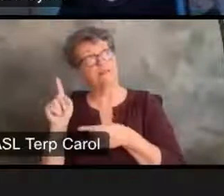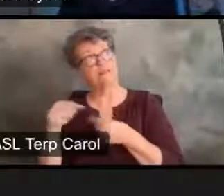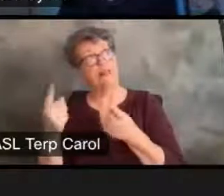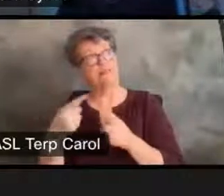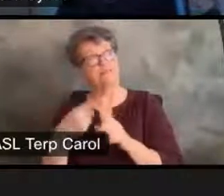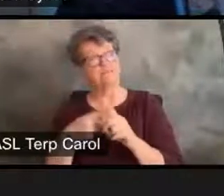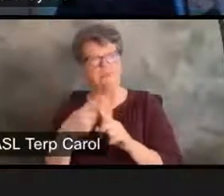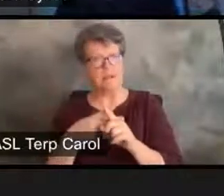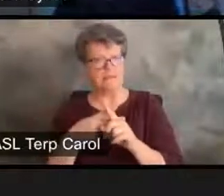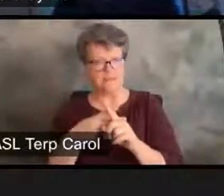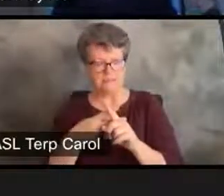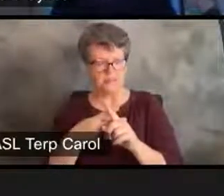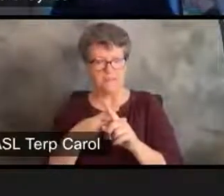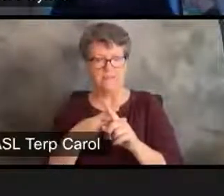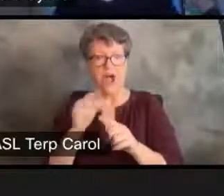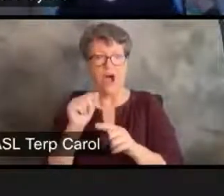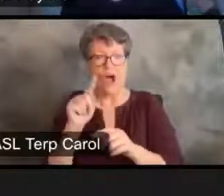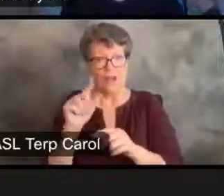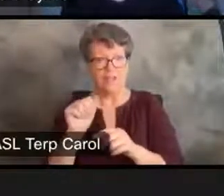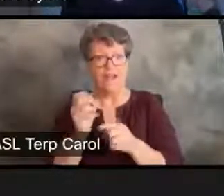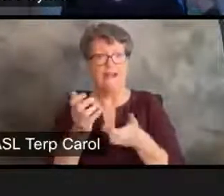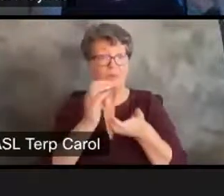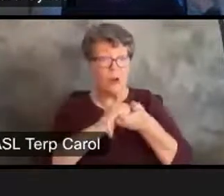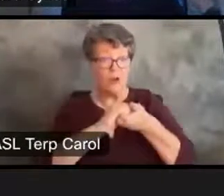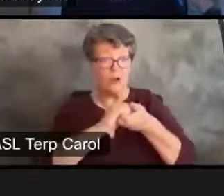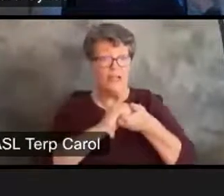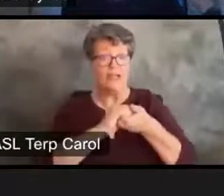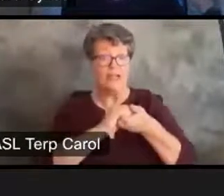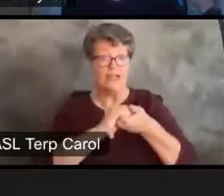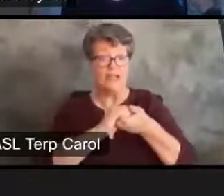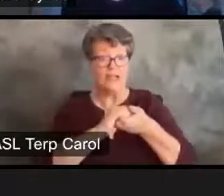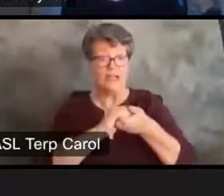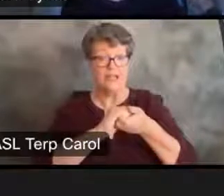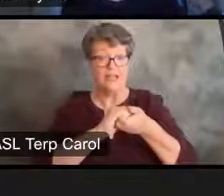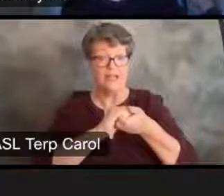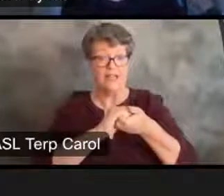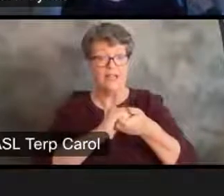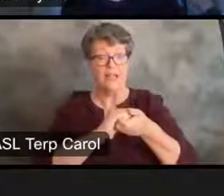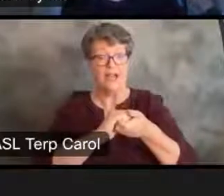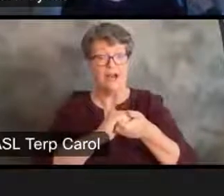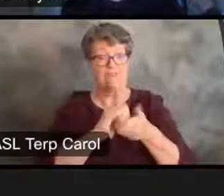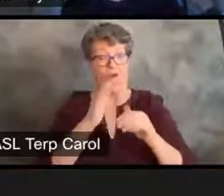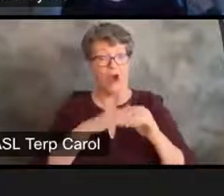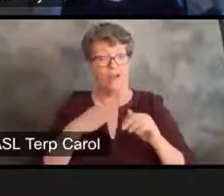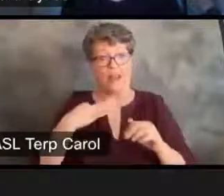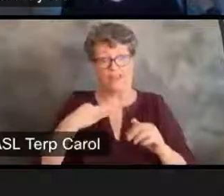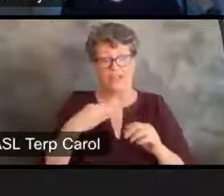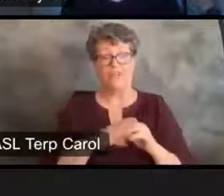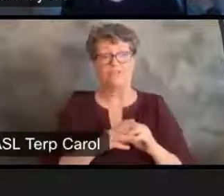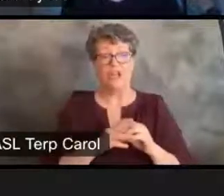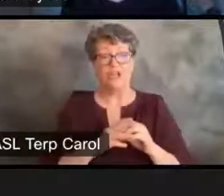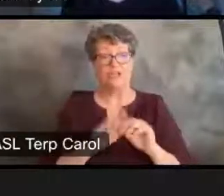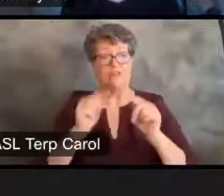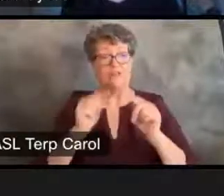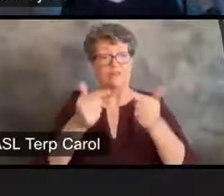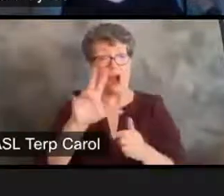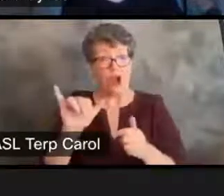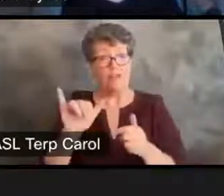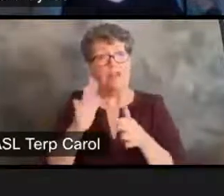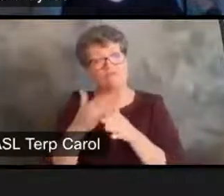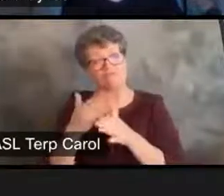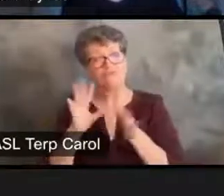And Lori Benalis and I were designated, and Carly's the one that gets them all, though. And so Carly's got those, but then Carly also took on some